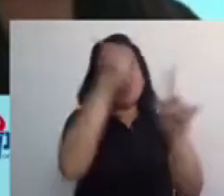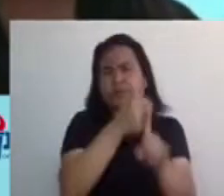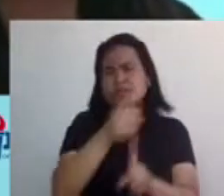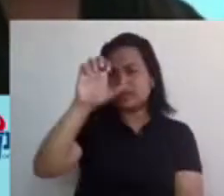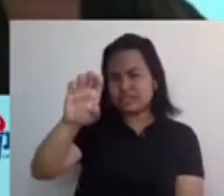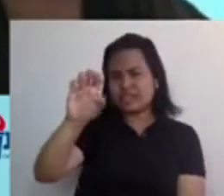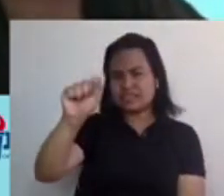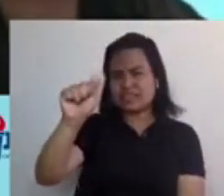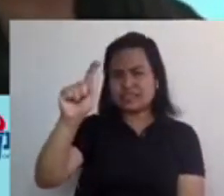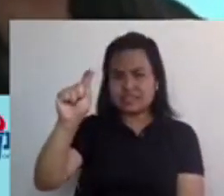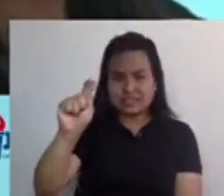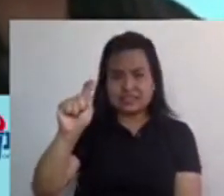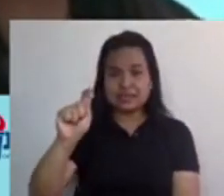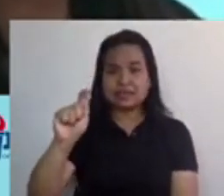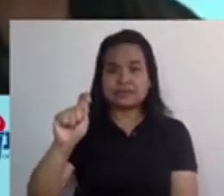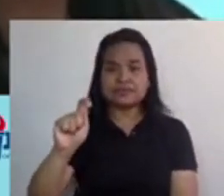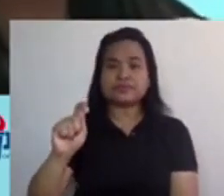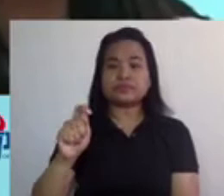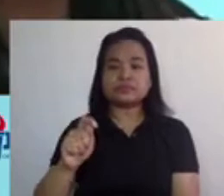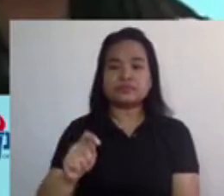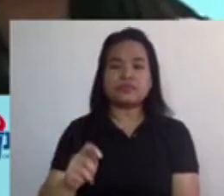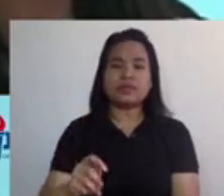unsatisfactory, it says that the accomplished ESAT